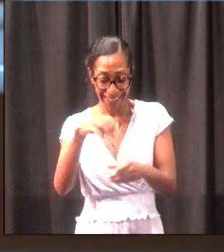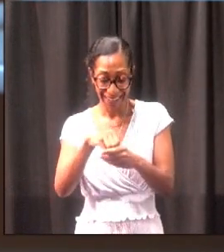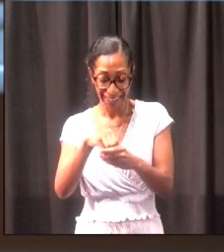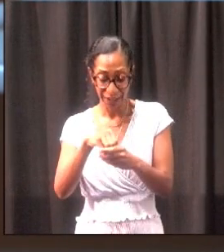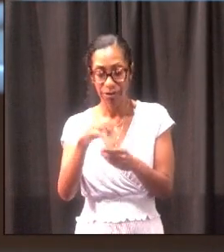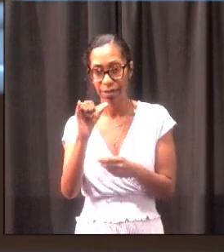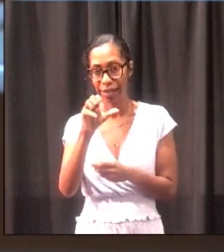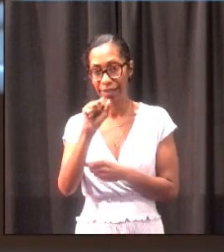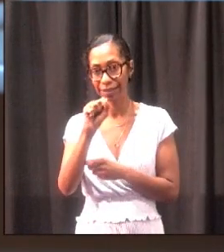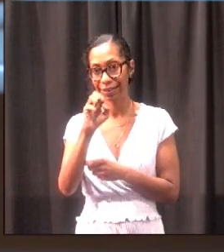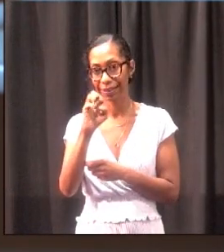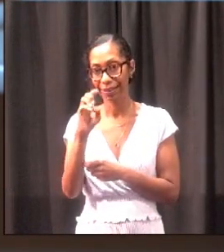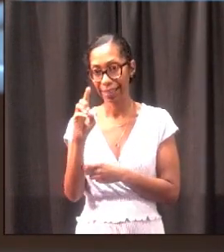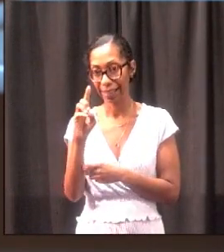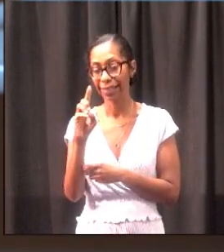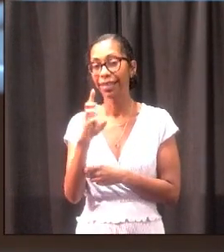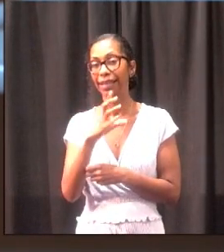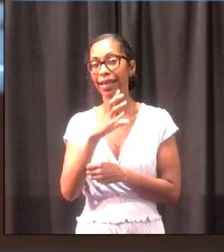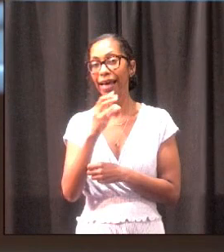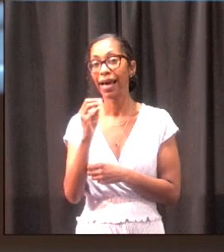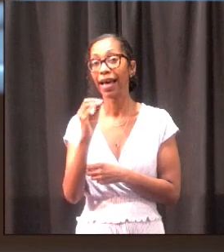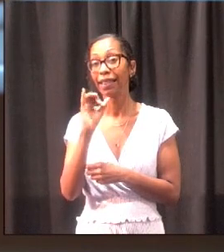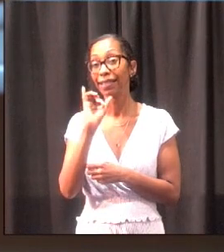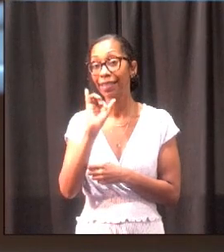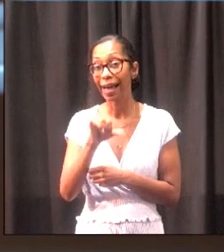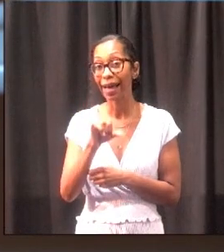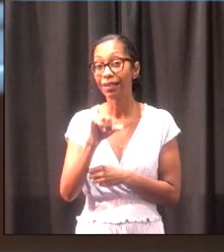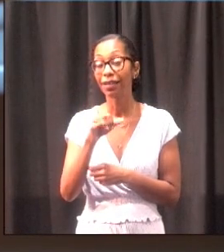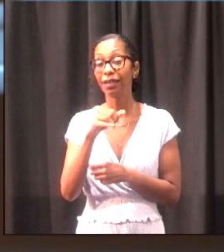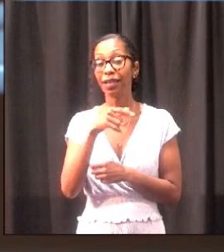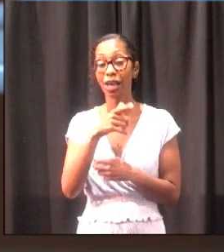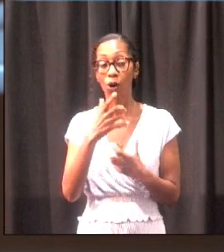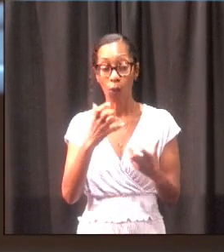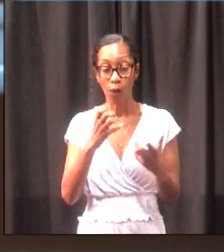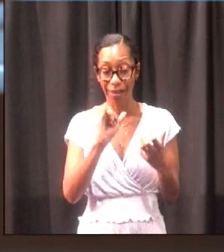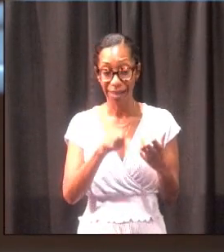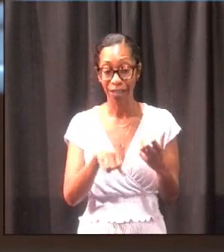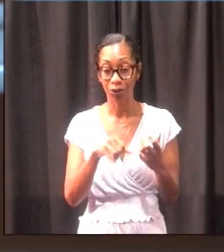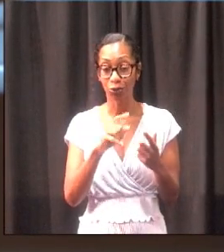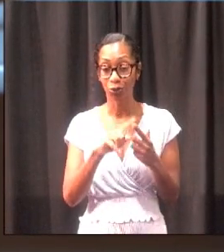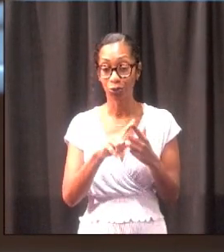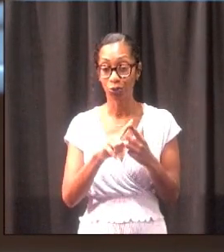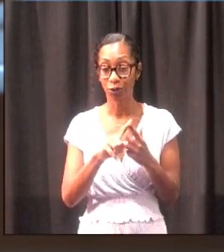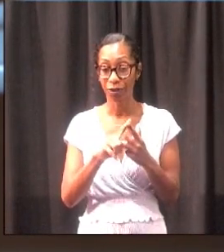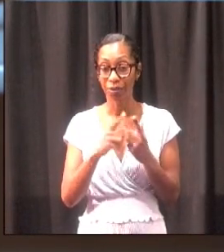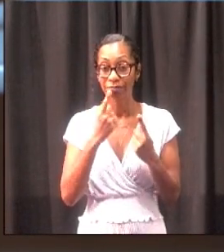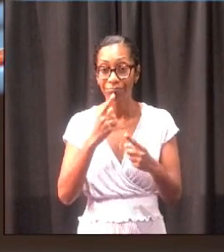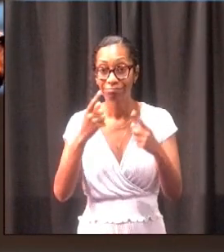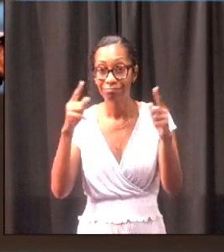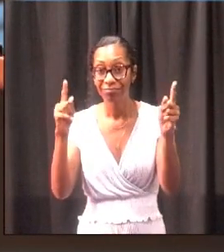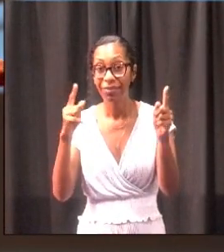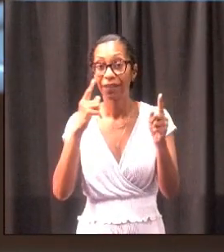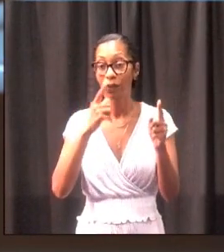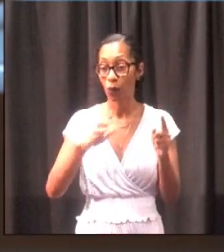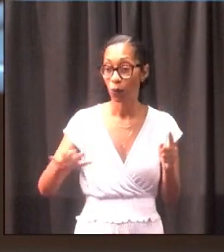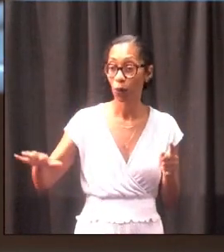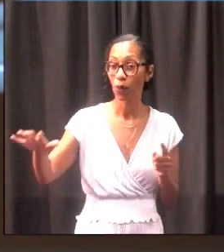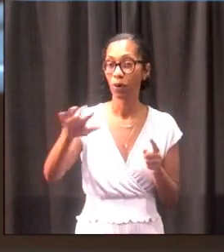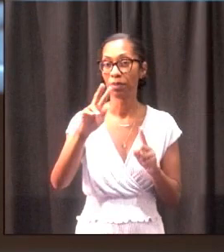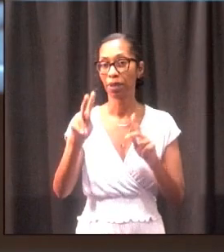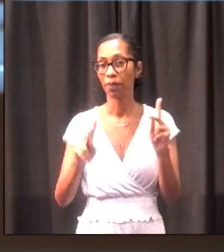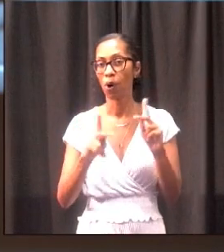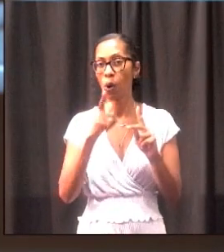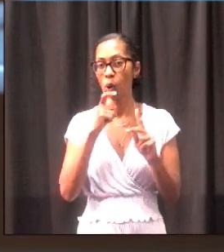succeed in its mission to reach the lost and economically make a difference in Corinth, no different than